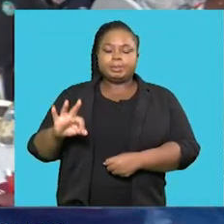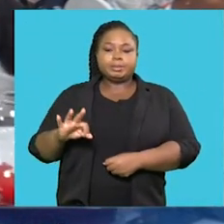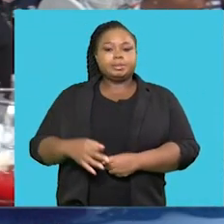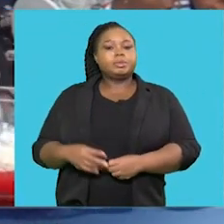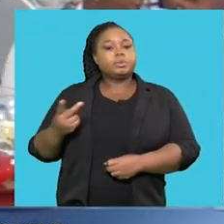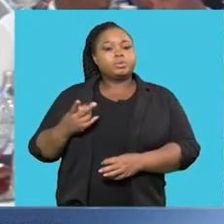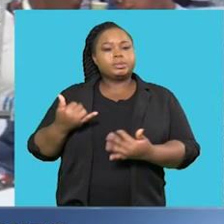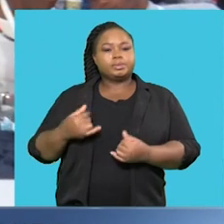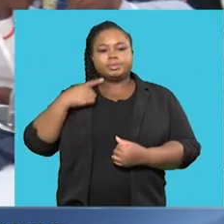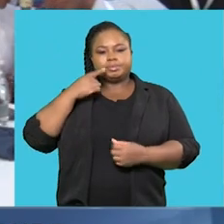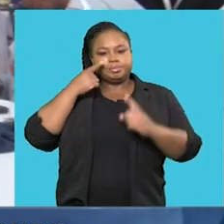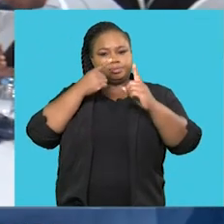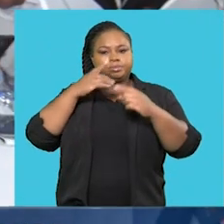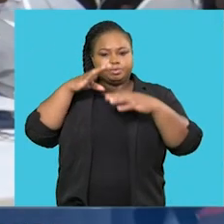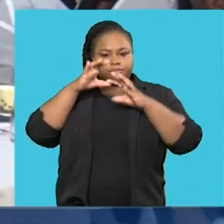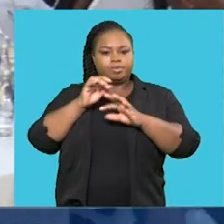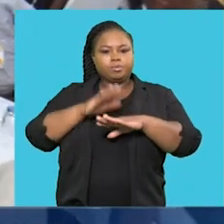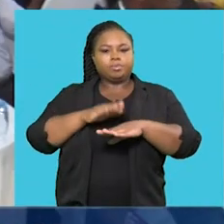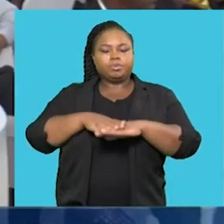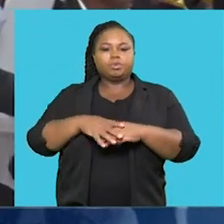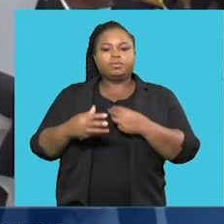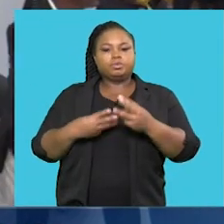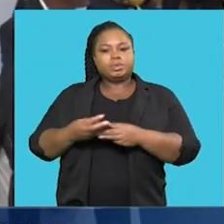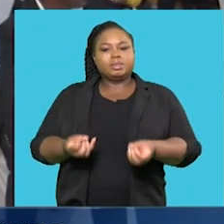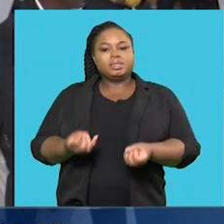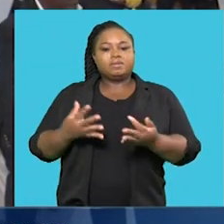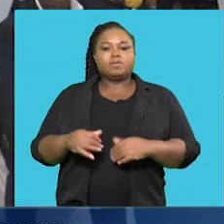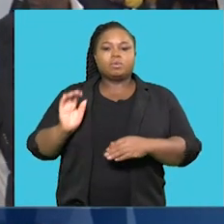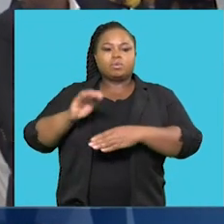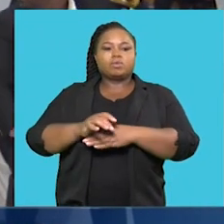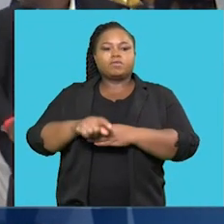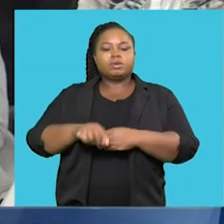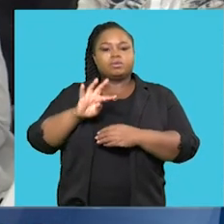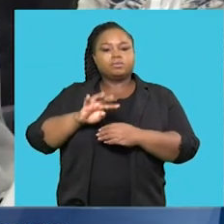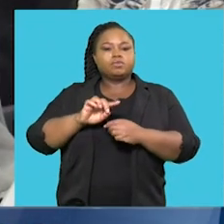kwaye ijolise ekuboneleleni ngemisebenzi kubantu